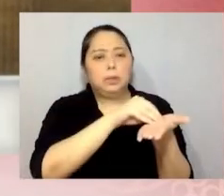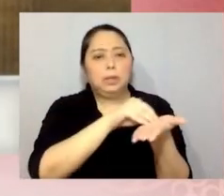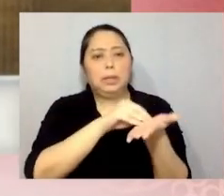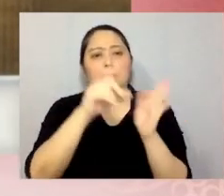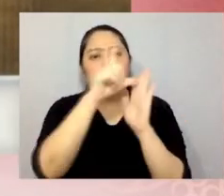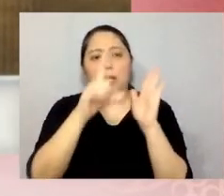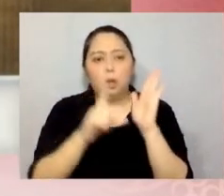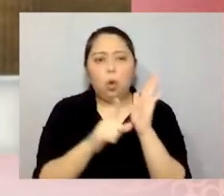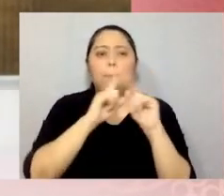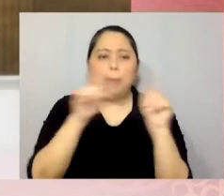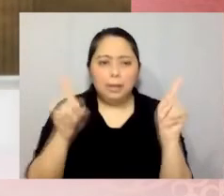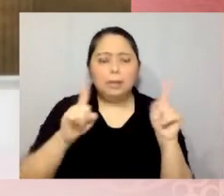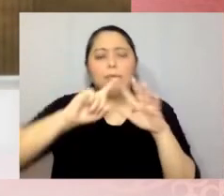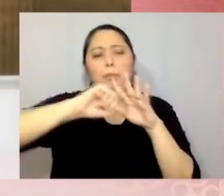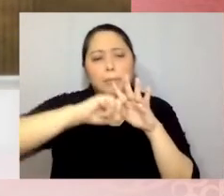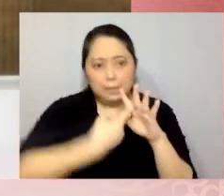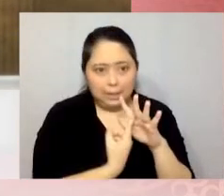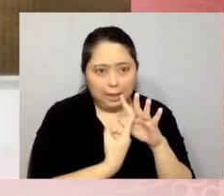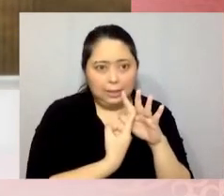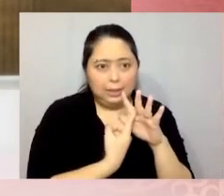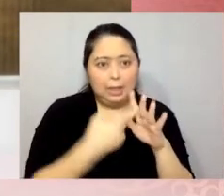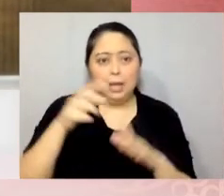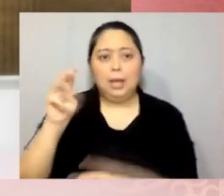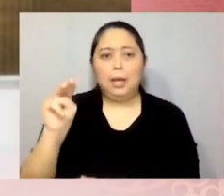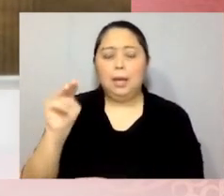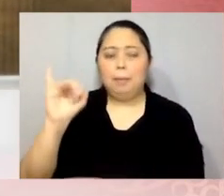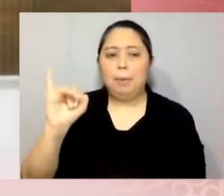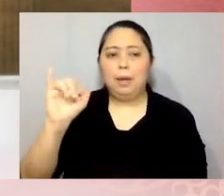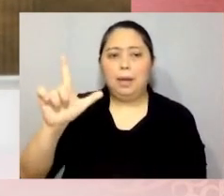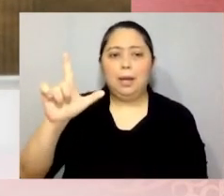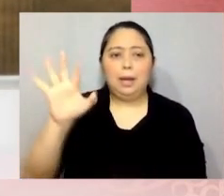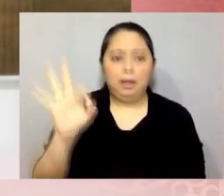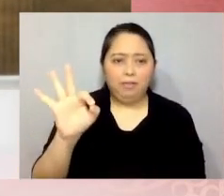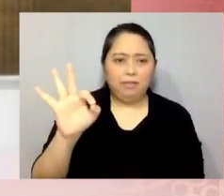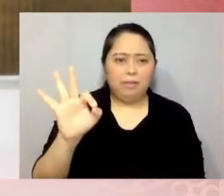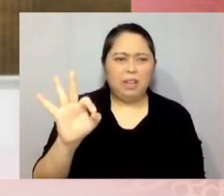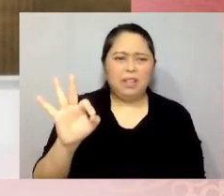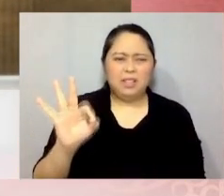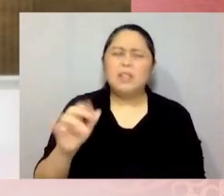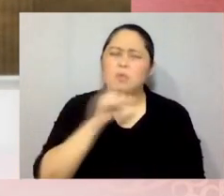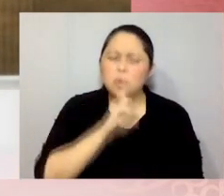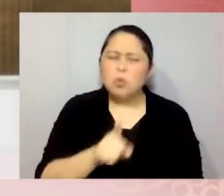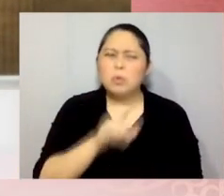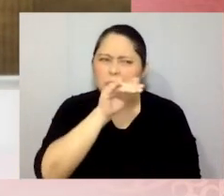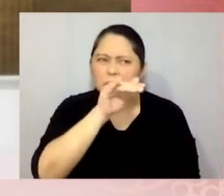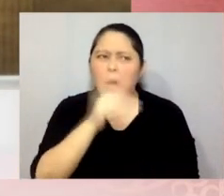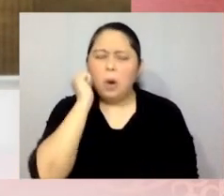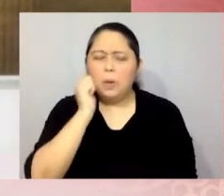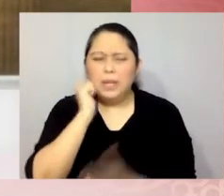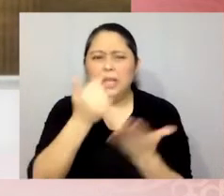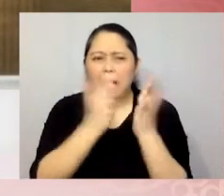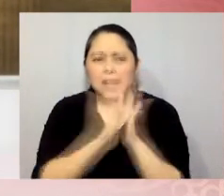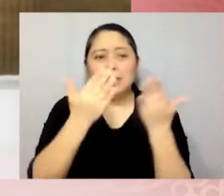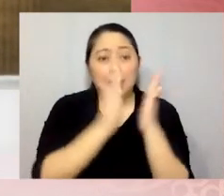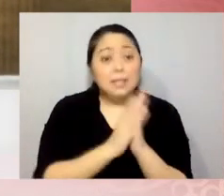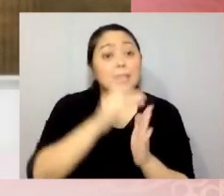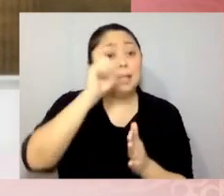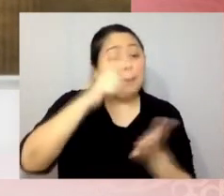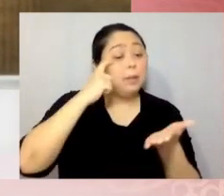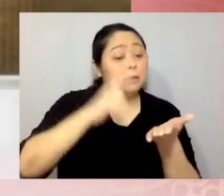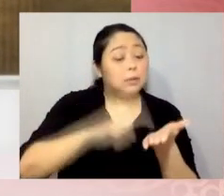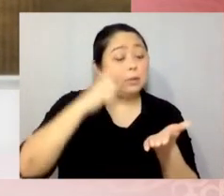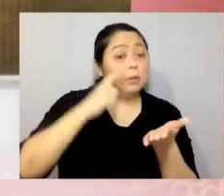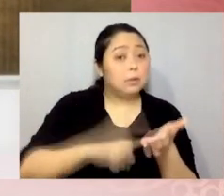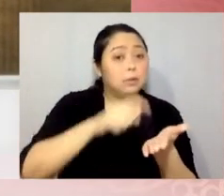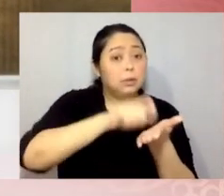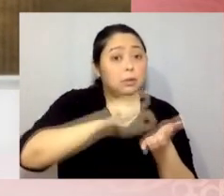But from the very start, na Moro Islamic Liberation Front has always insisted na yung transition